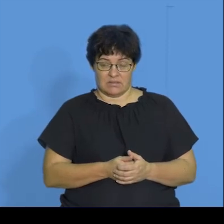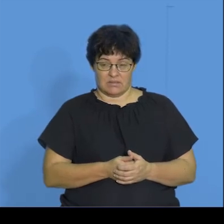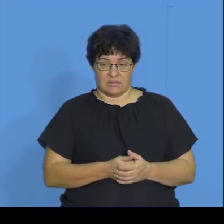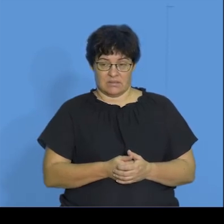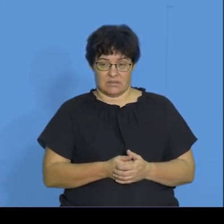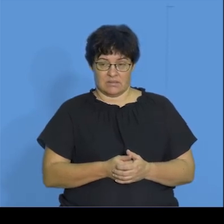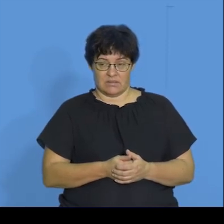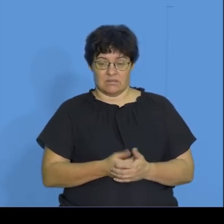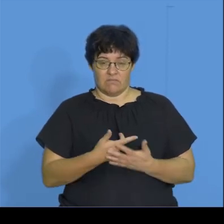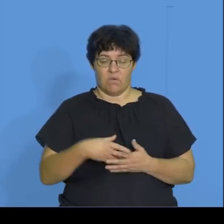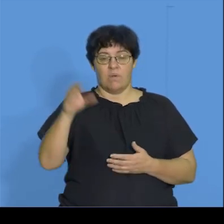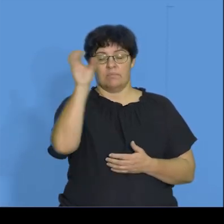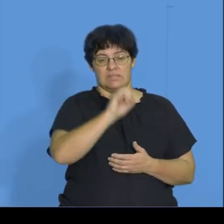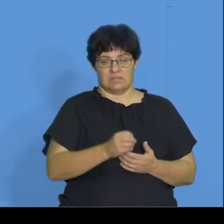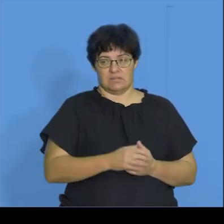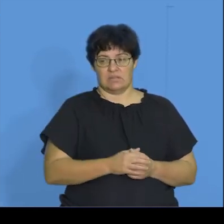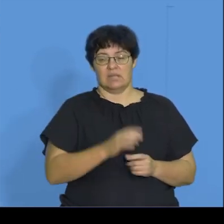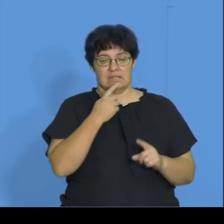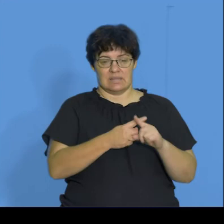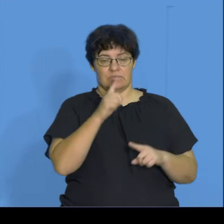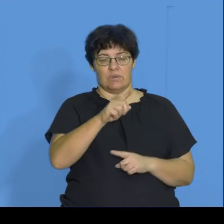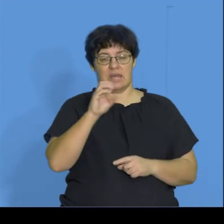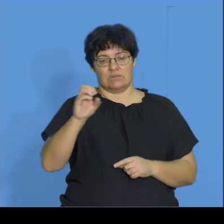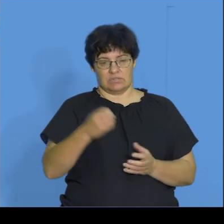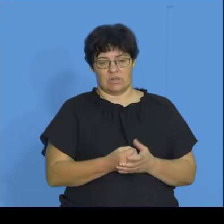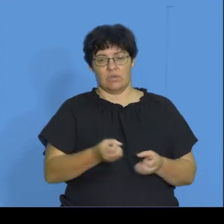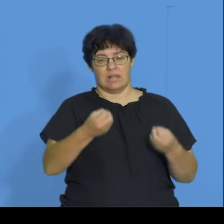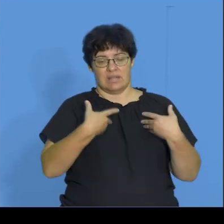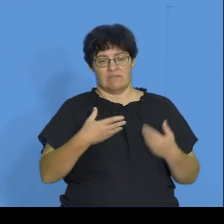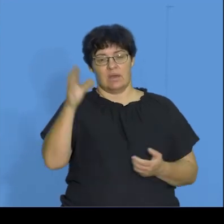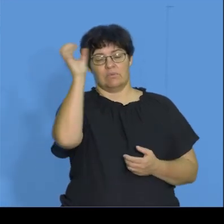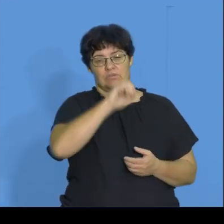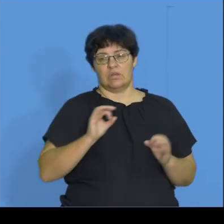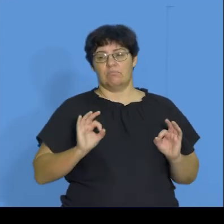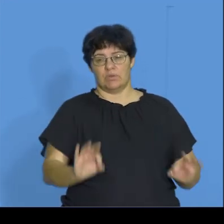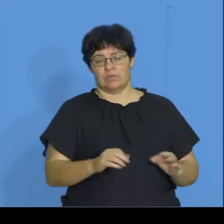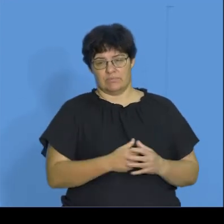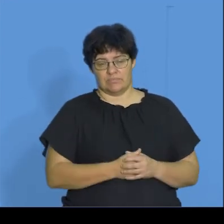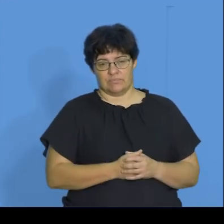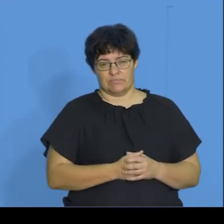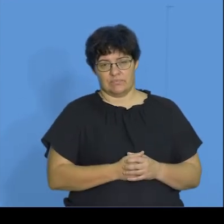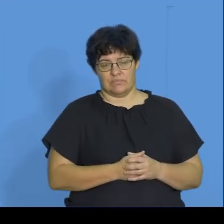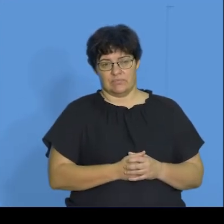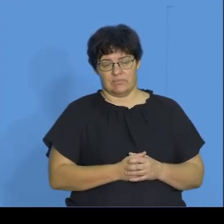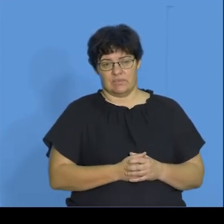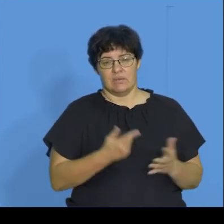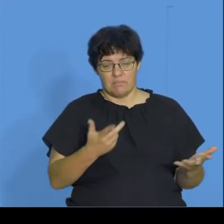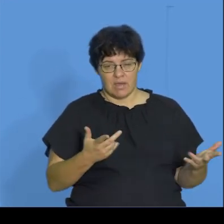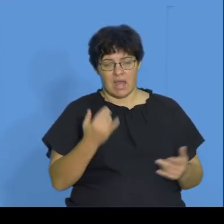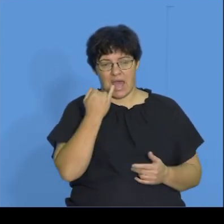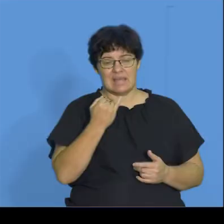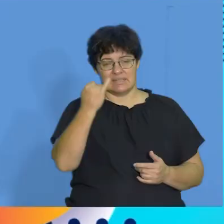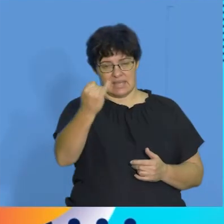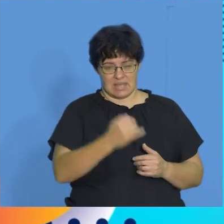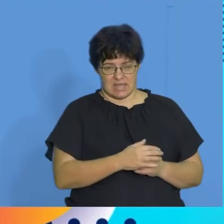Okay, as a percentage, we multiply this by 100. It will give us the percentage purity, right? So that's the main idea in as